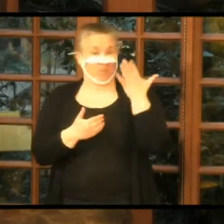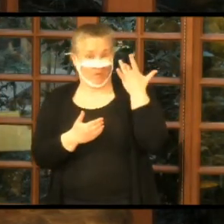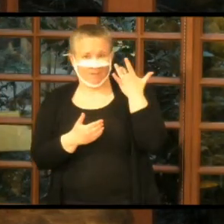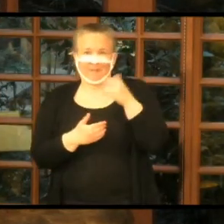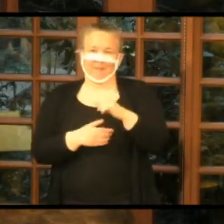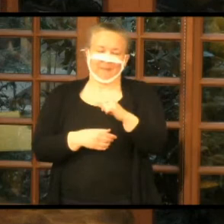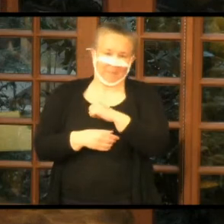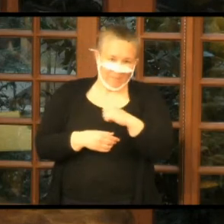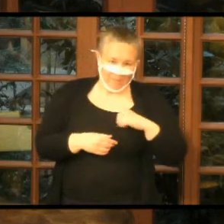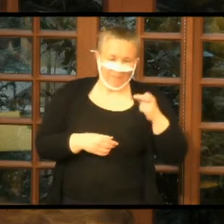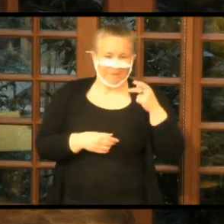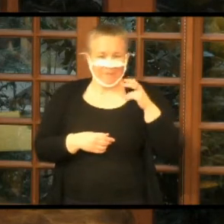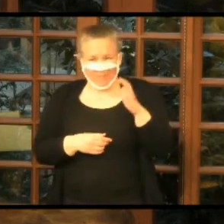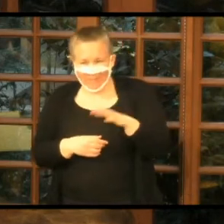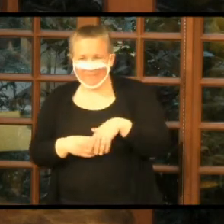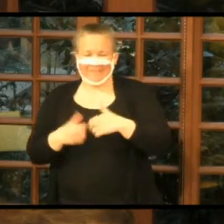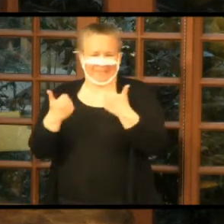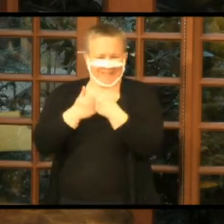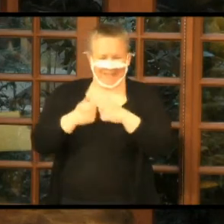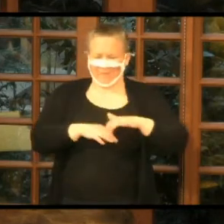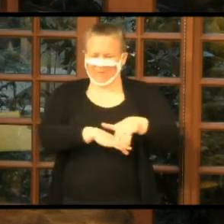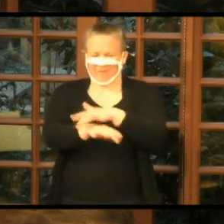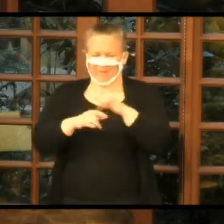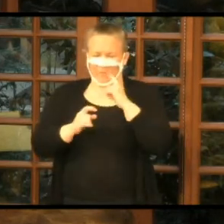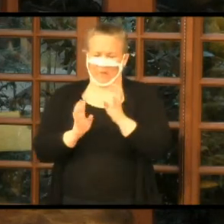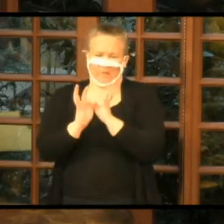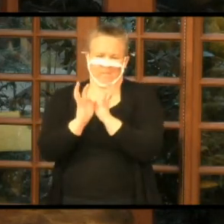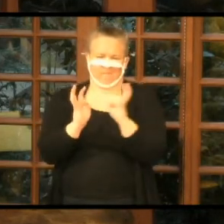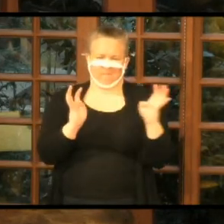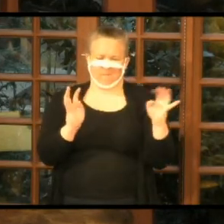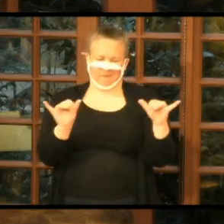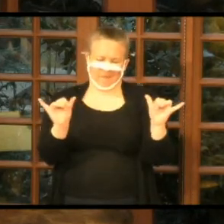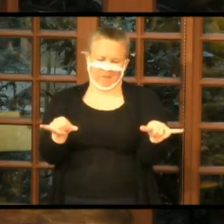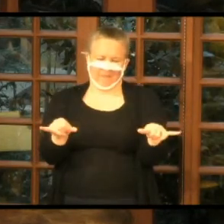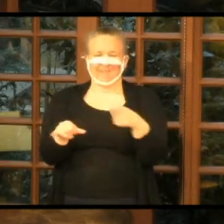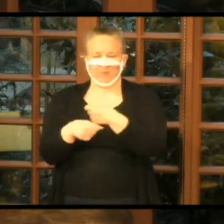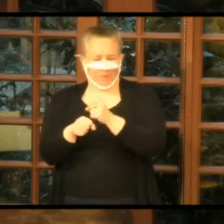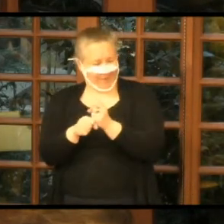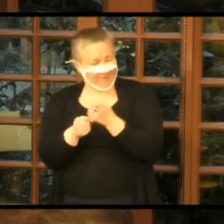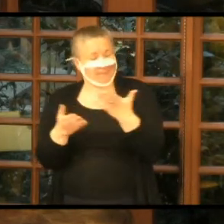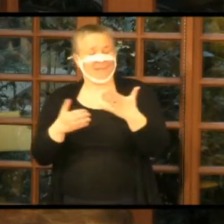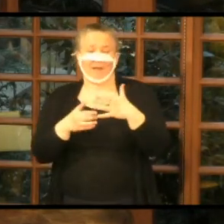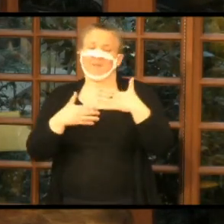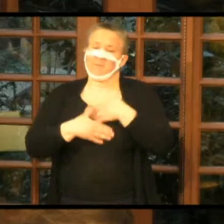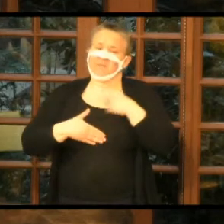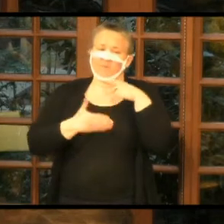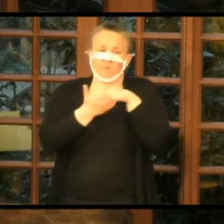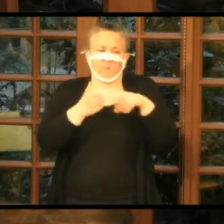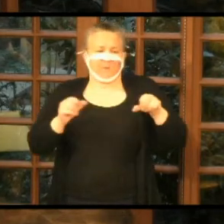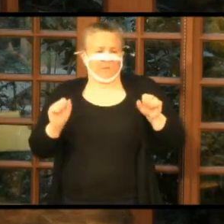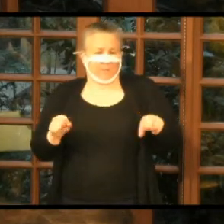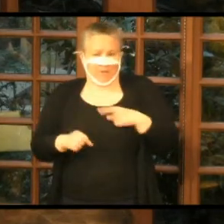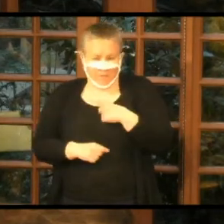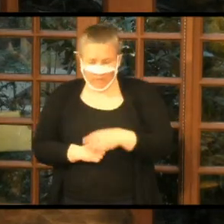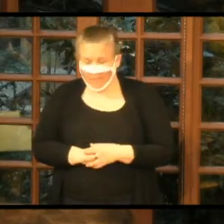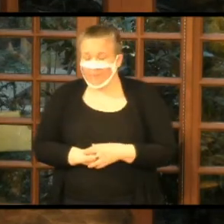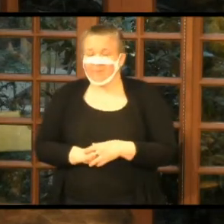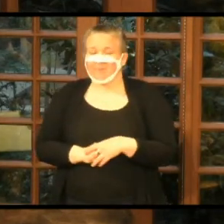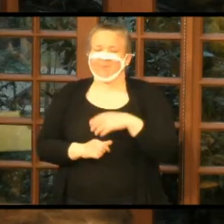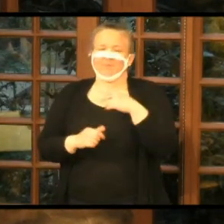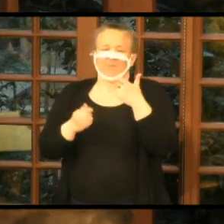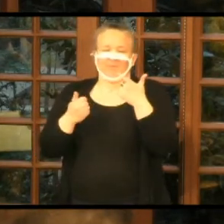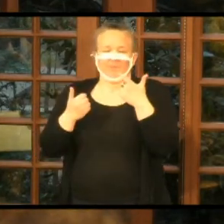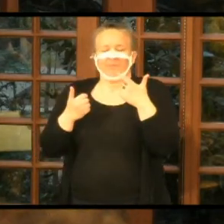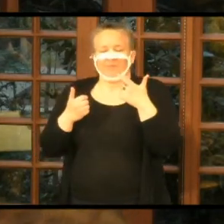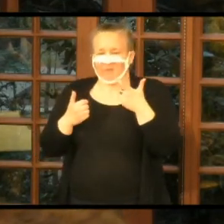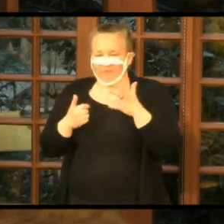the Red Rover games in stride. She has always done her best to make things as pleasant for the students as she can. She tries to steel